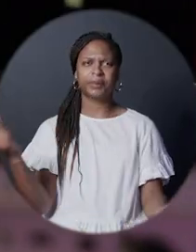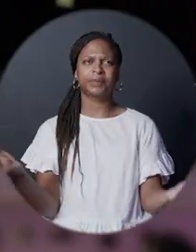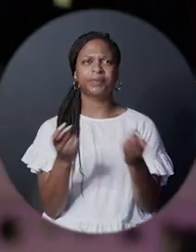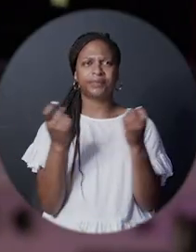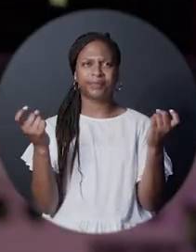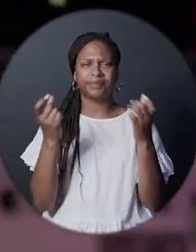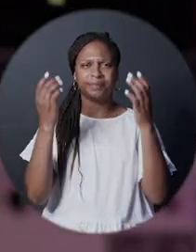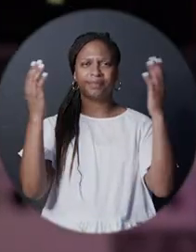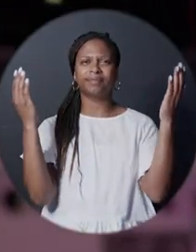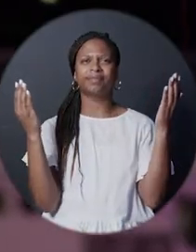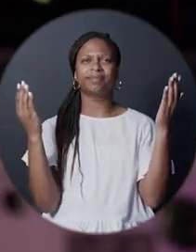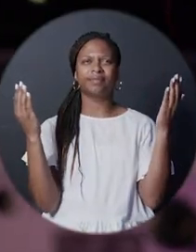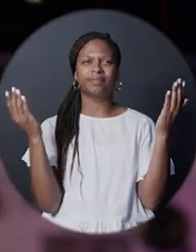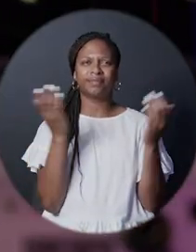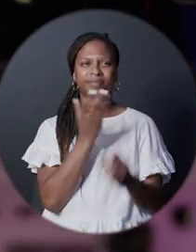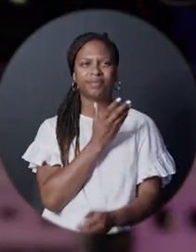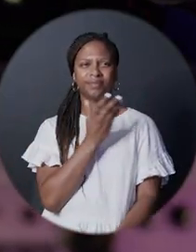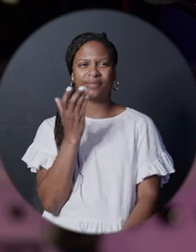Lord.